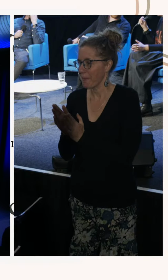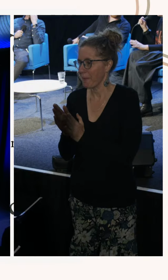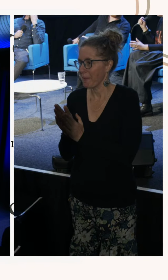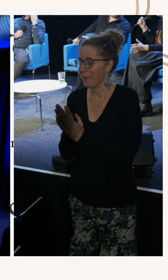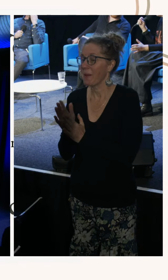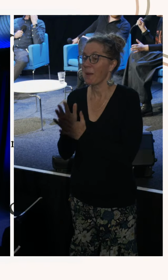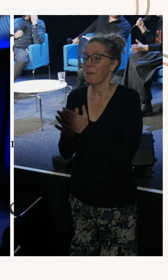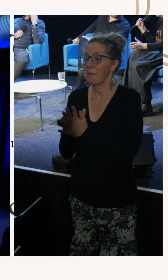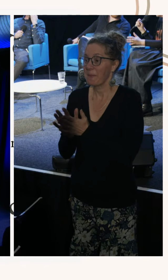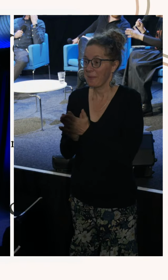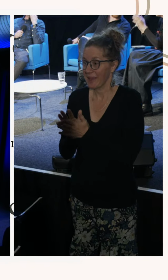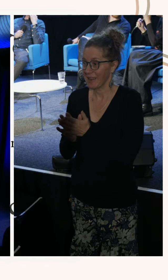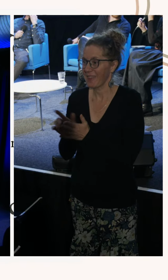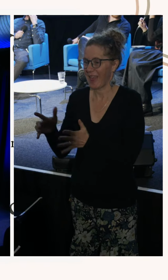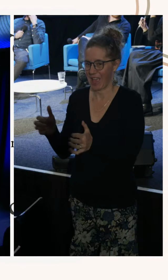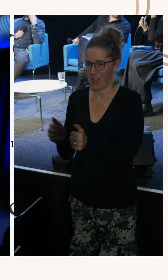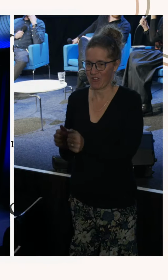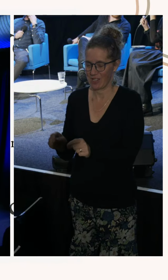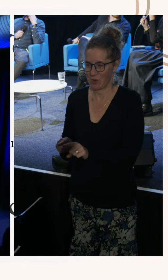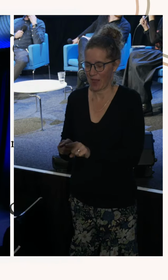think meant that they also agree.